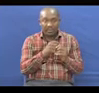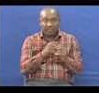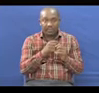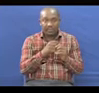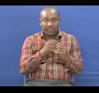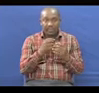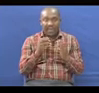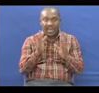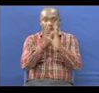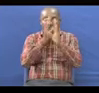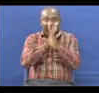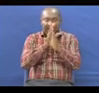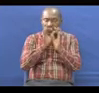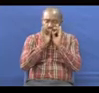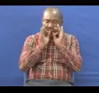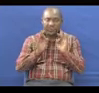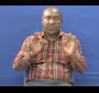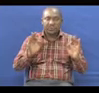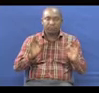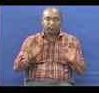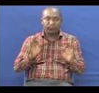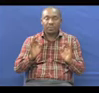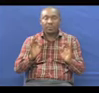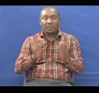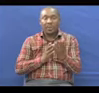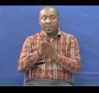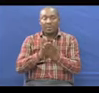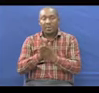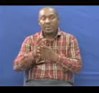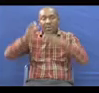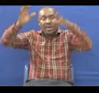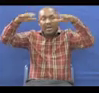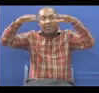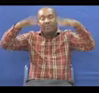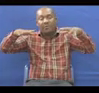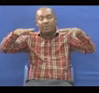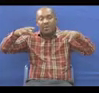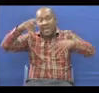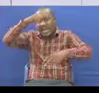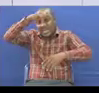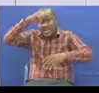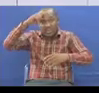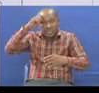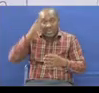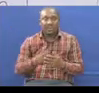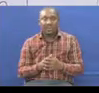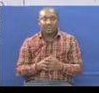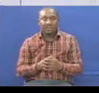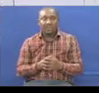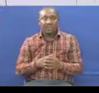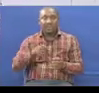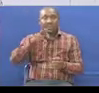conditions through the influence of rainfall and temperatures, areas having high rainfalls, areas having